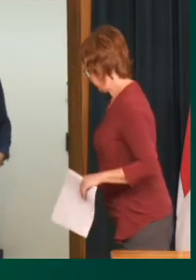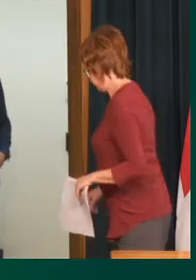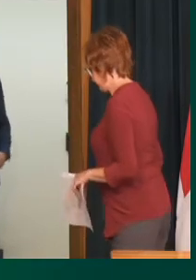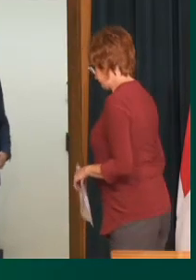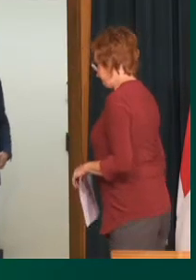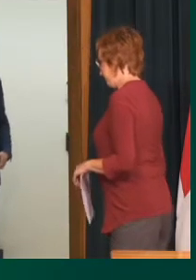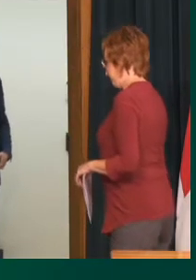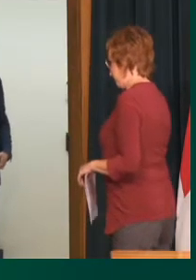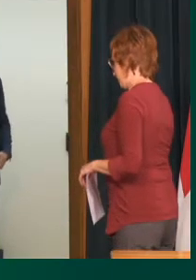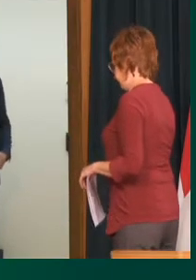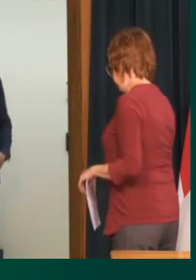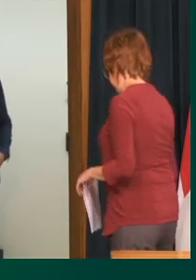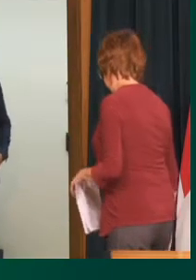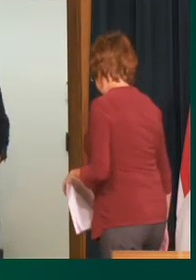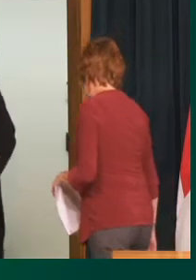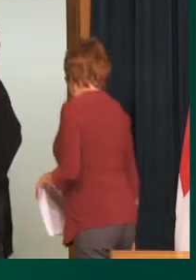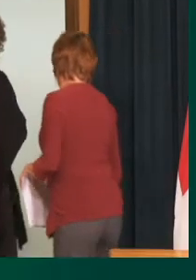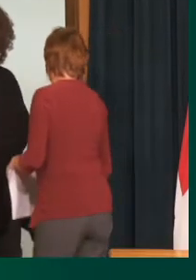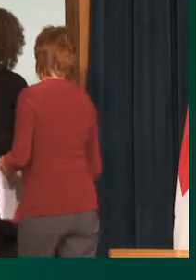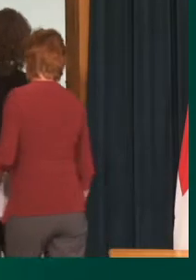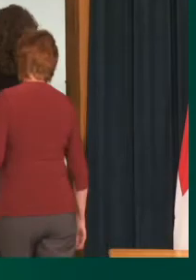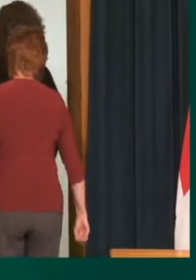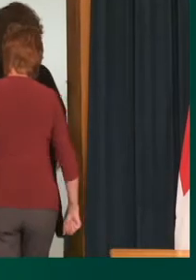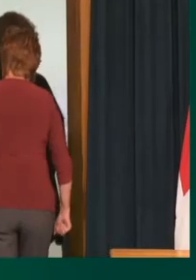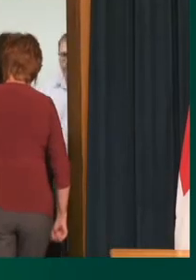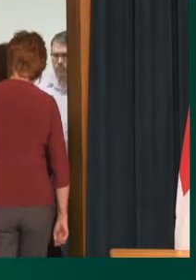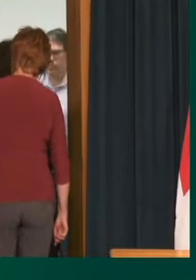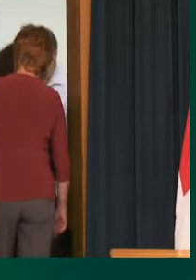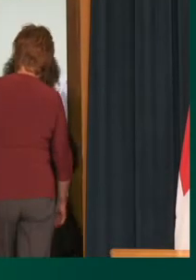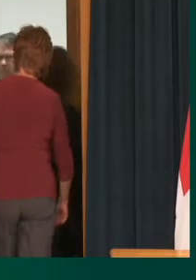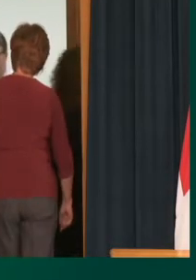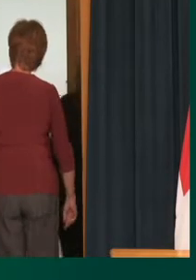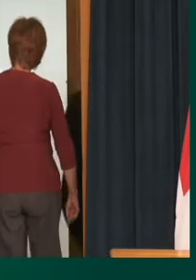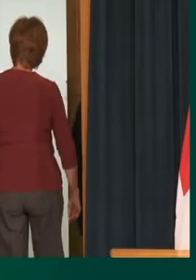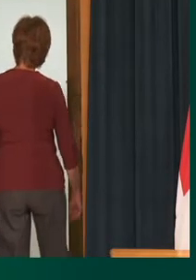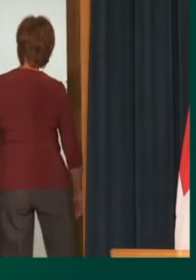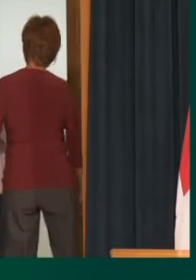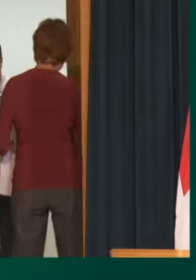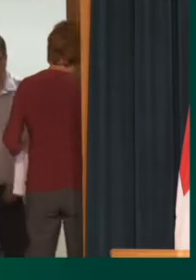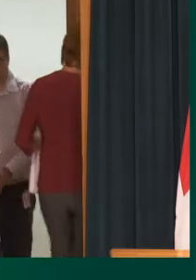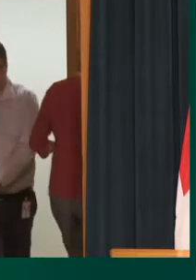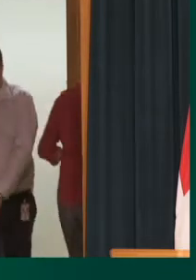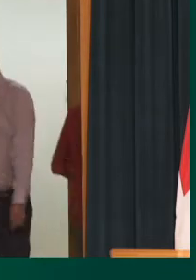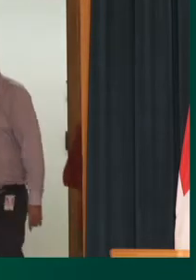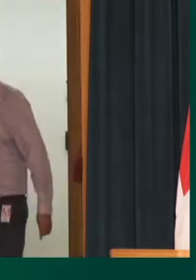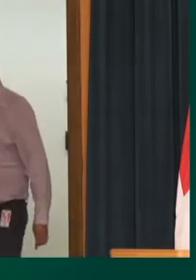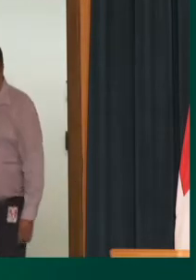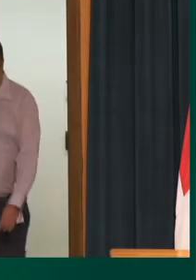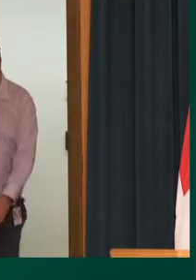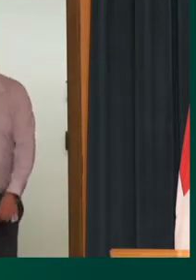Okay. Go ahead. Yeah. Yeah.